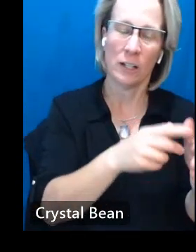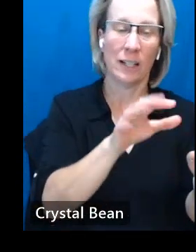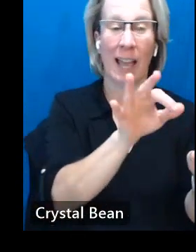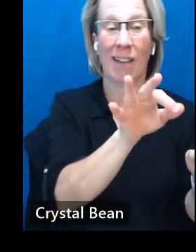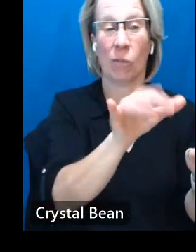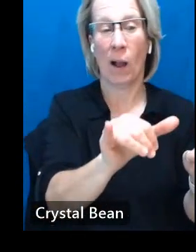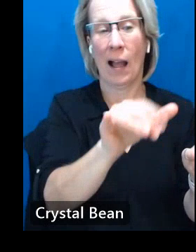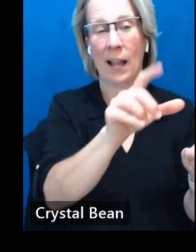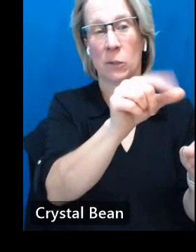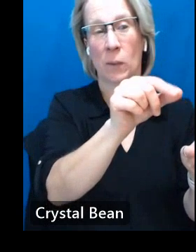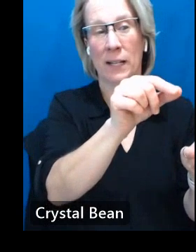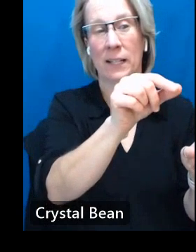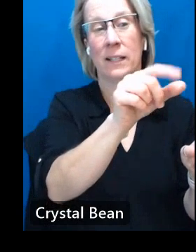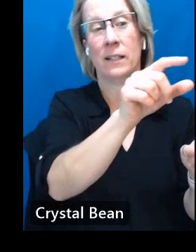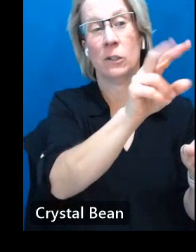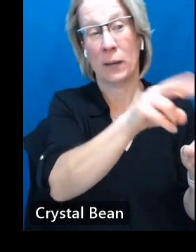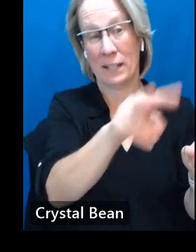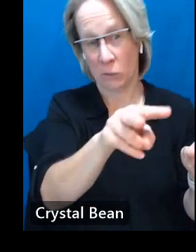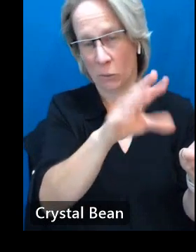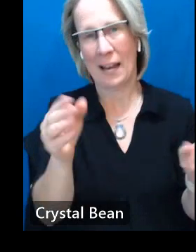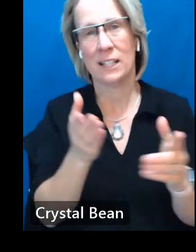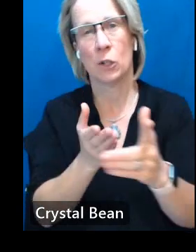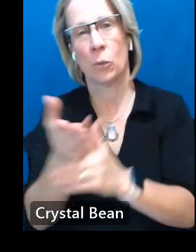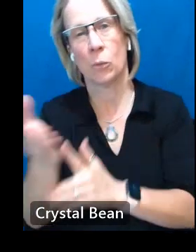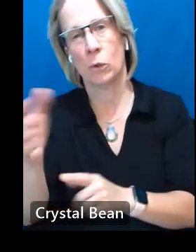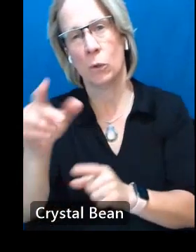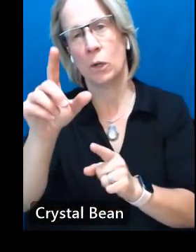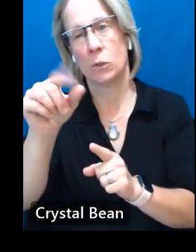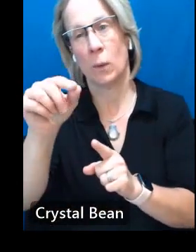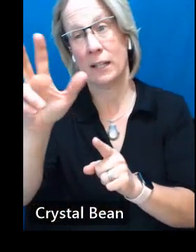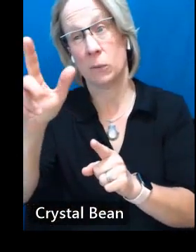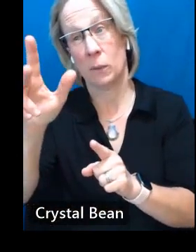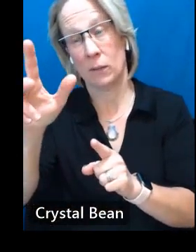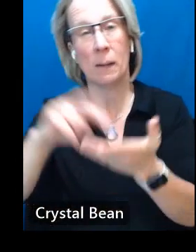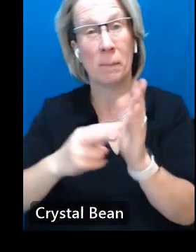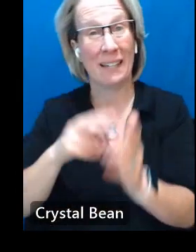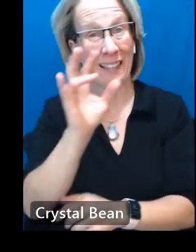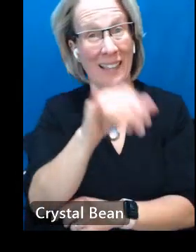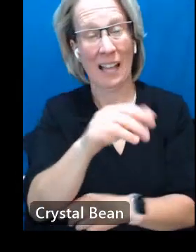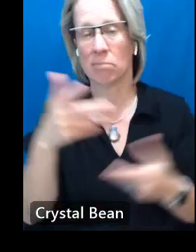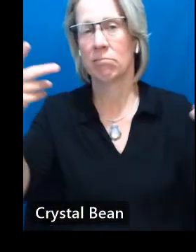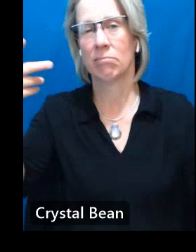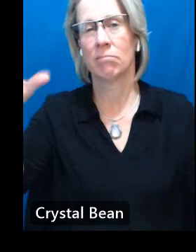through FY23, which is now over. So that one is expired.